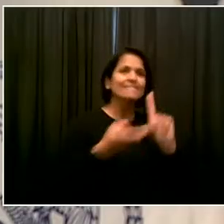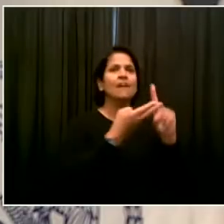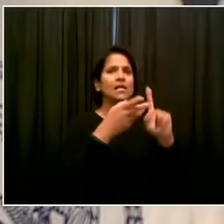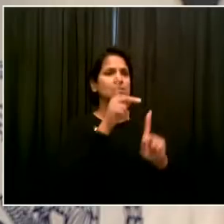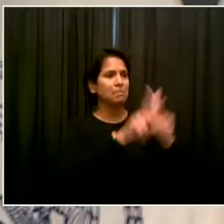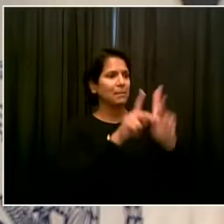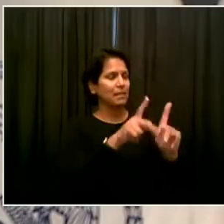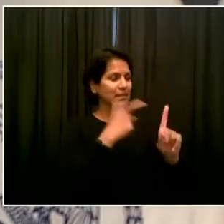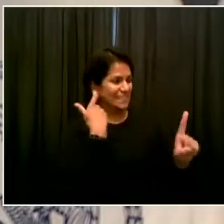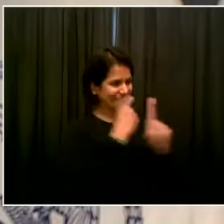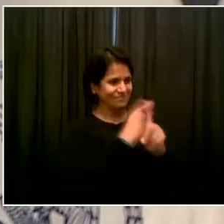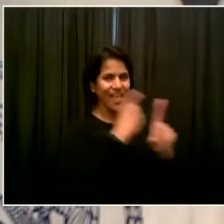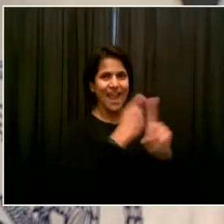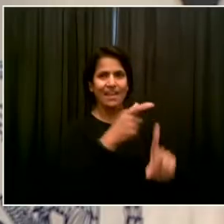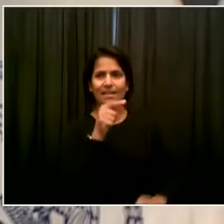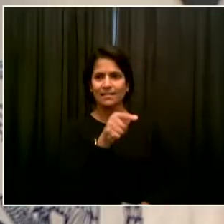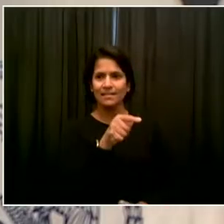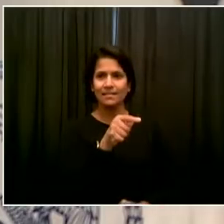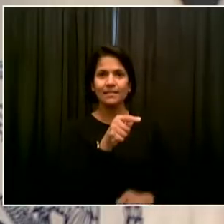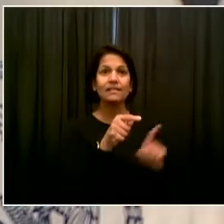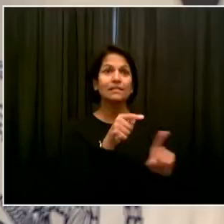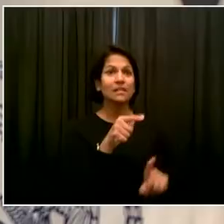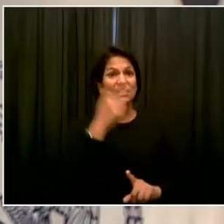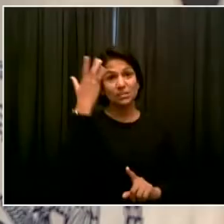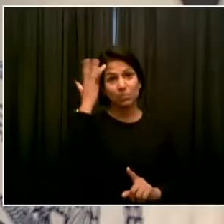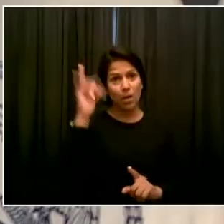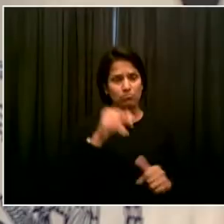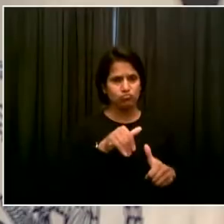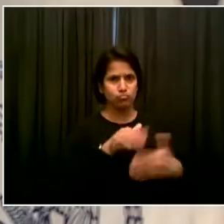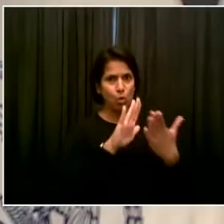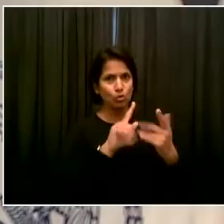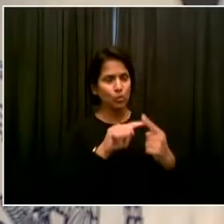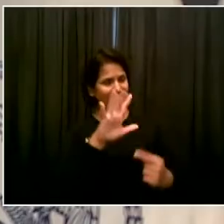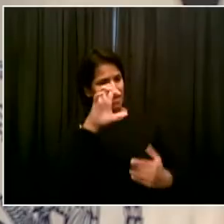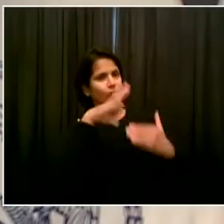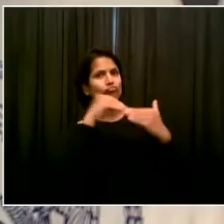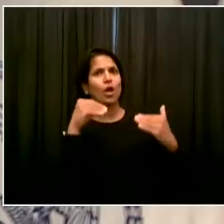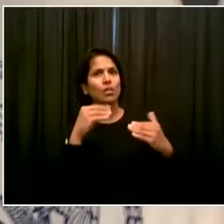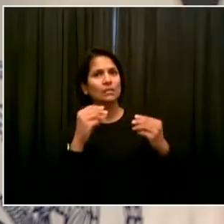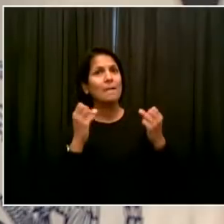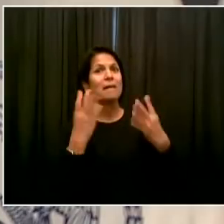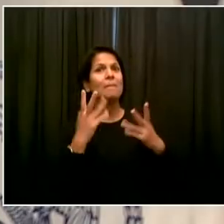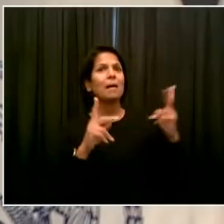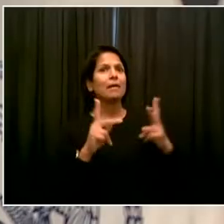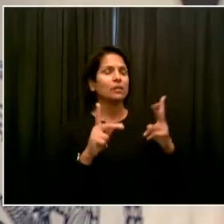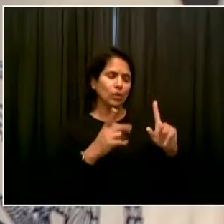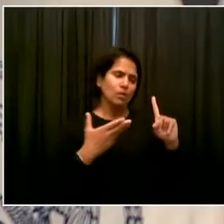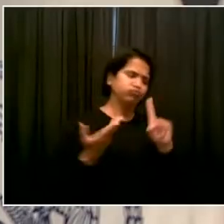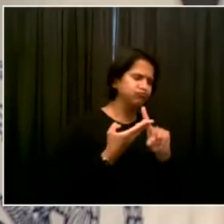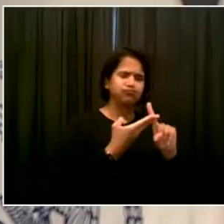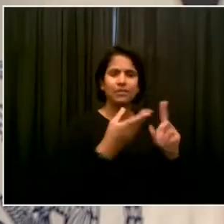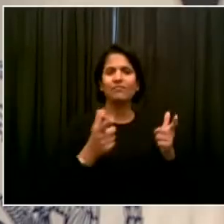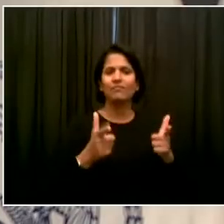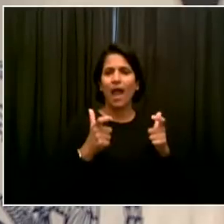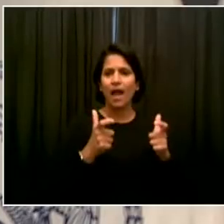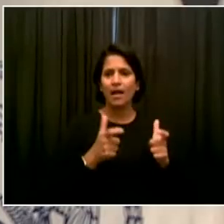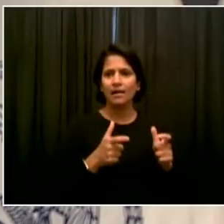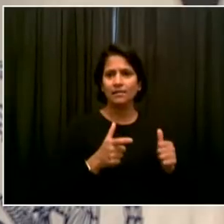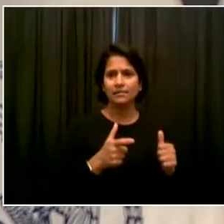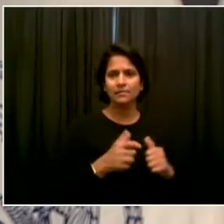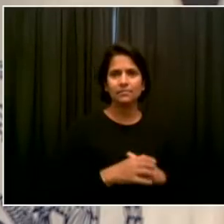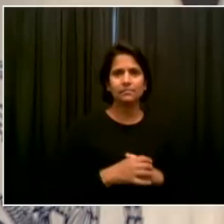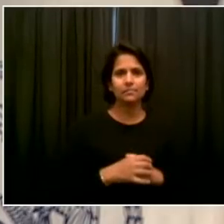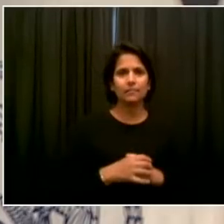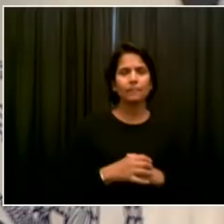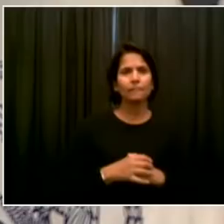help get us there. In the end, look, we know we're dealing with a backdrop where there's been a